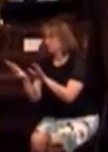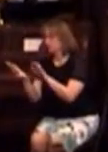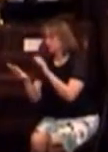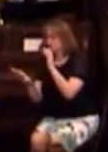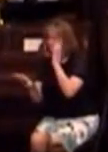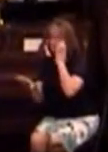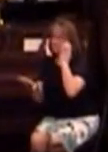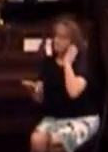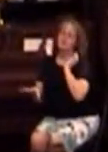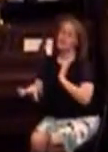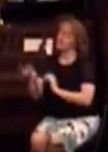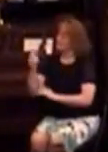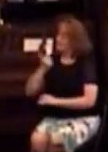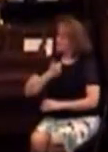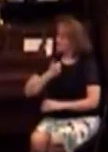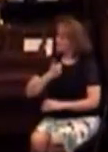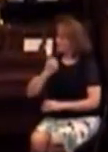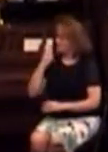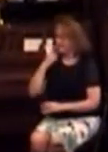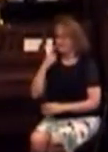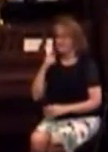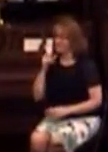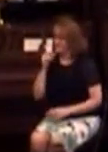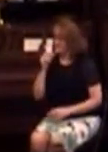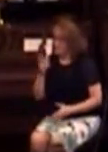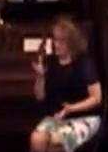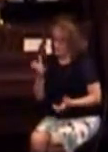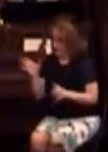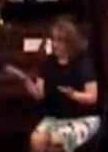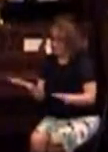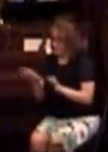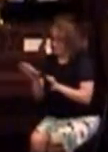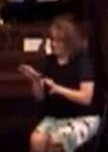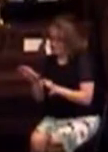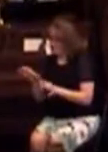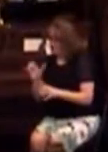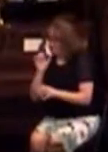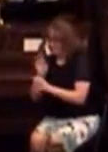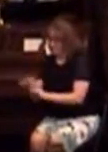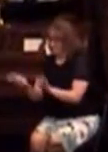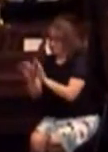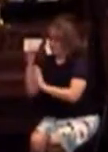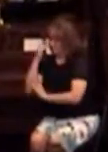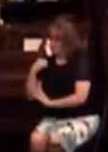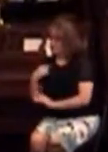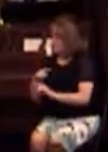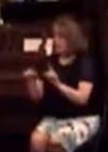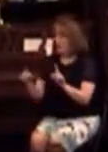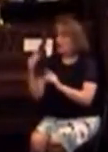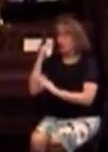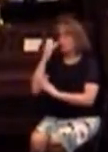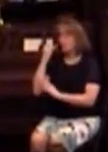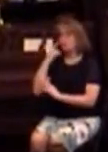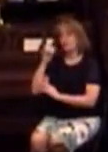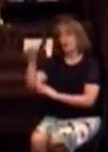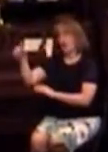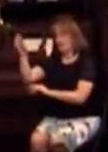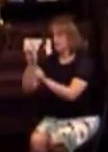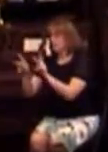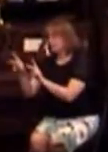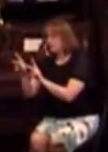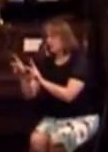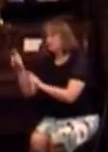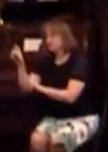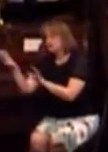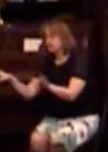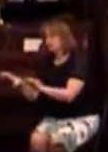And I find myself doing something that I don't regard as important. Might be important to you, but I don't regard it as important, but it is urgent, because now I got to do it, and I